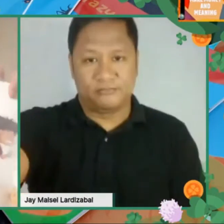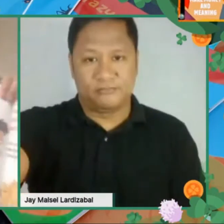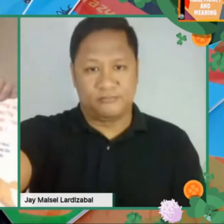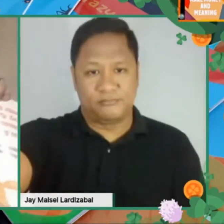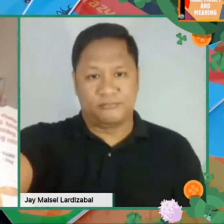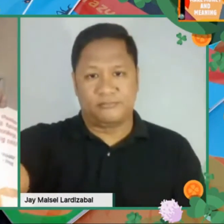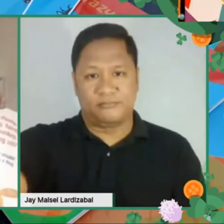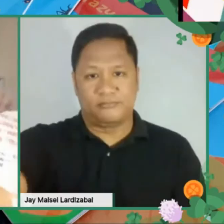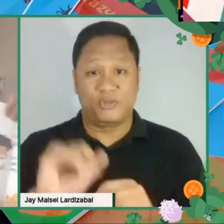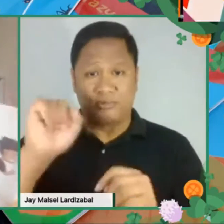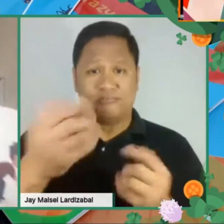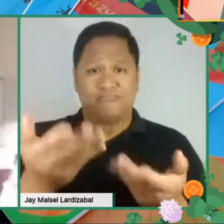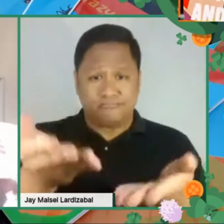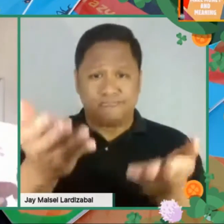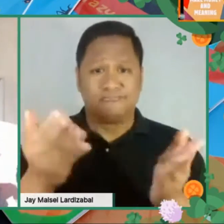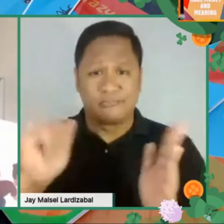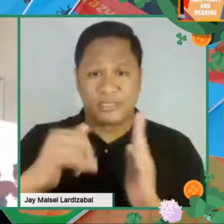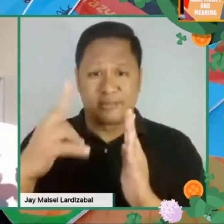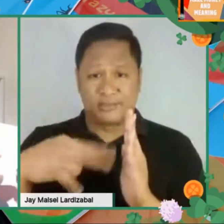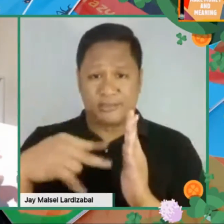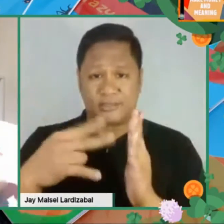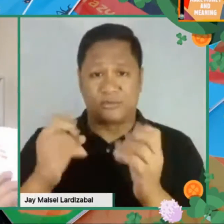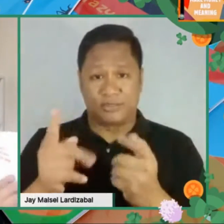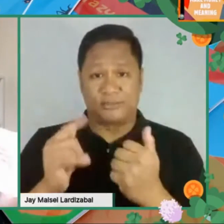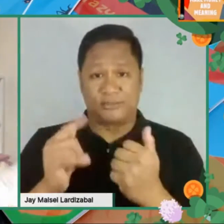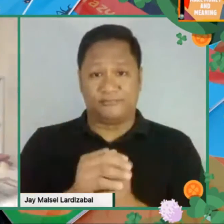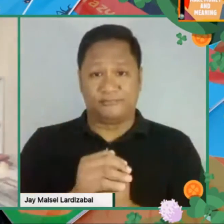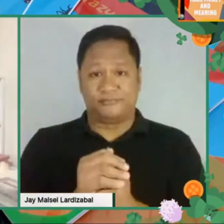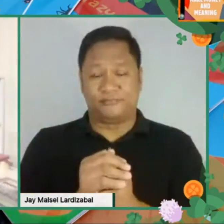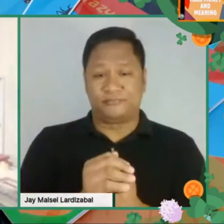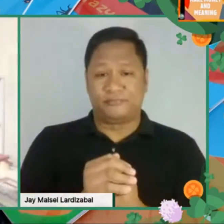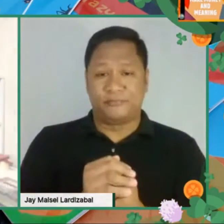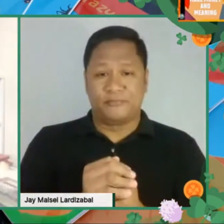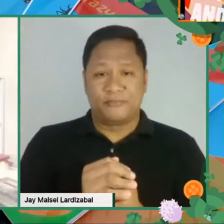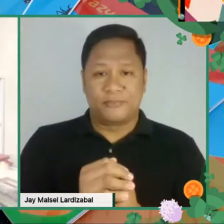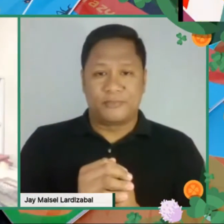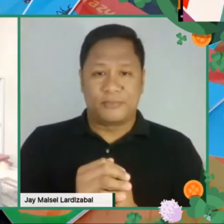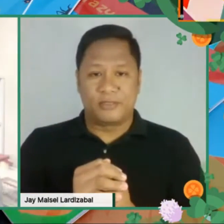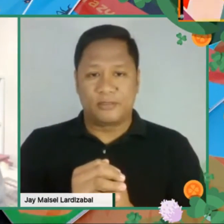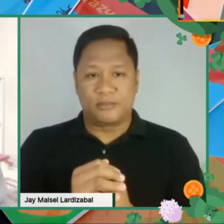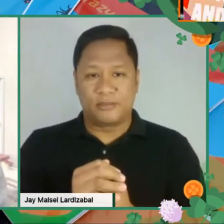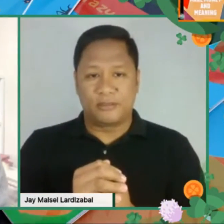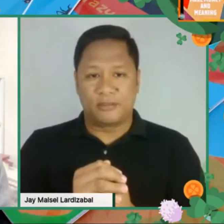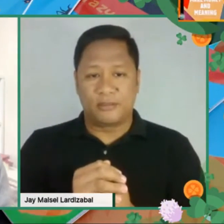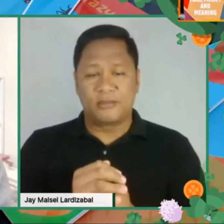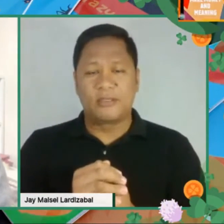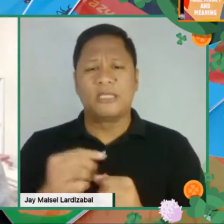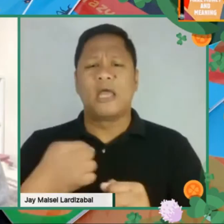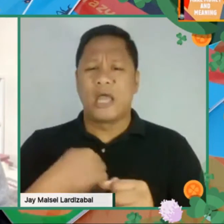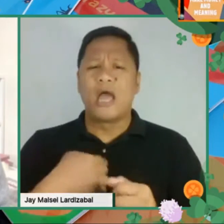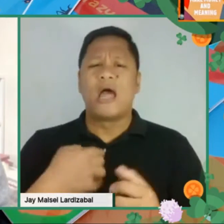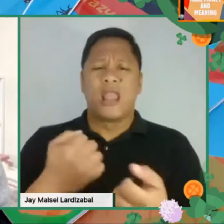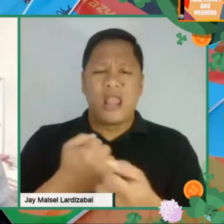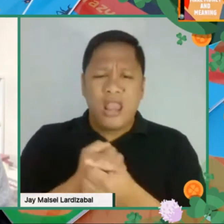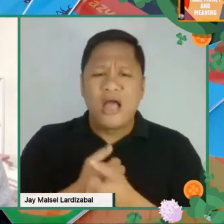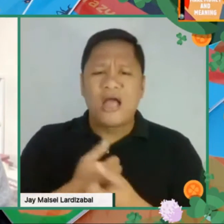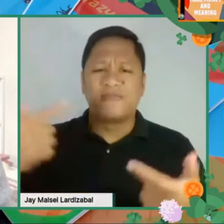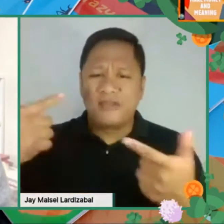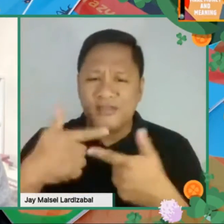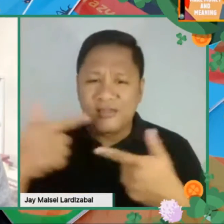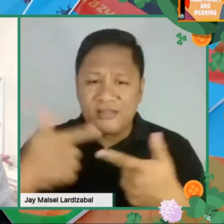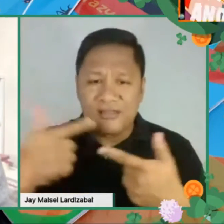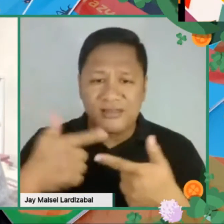see? can read it. Yeah. Ayan, Okay, sige, like you can read it. see, I laugh and laugh at my cat's